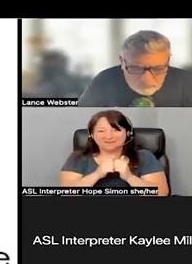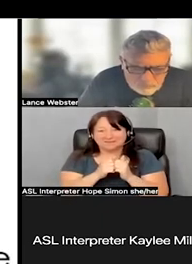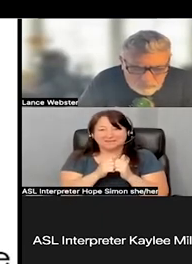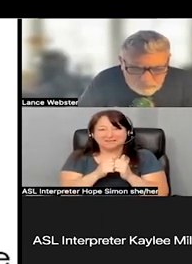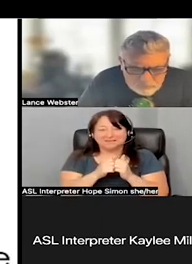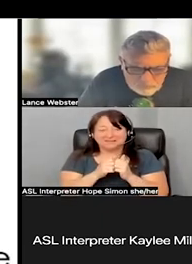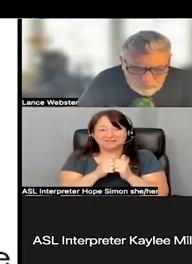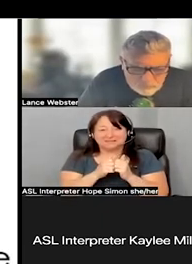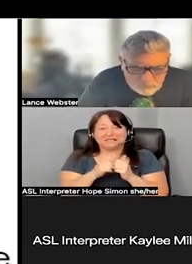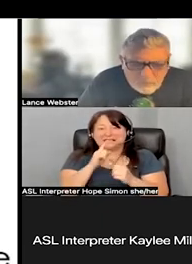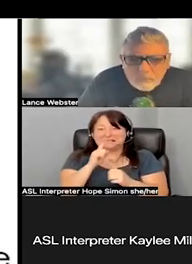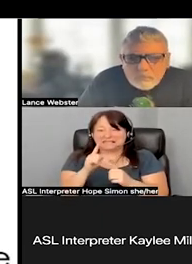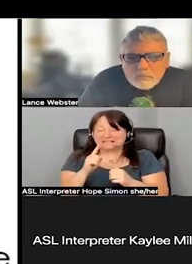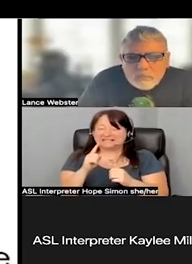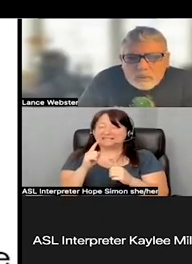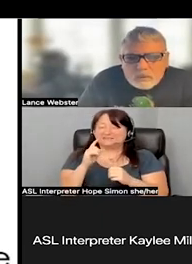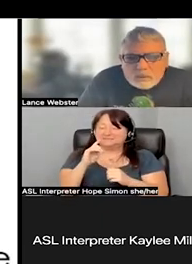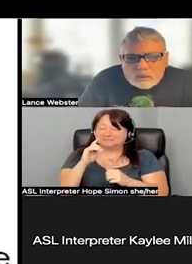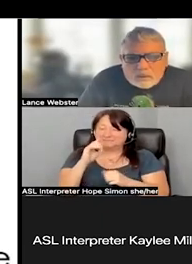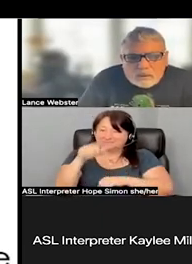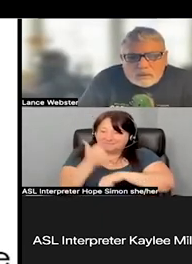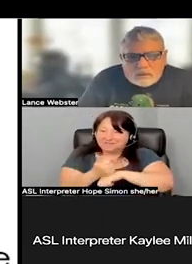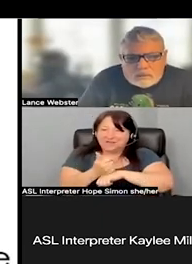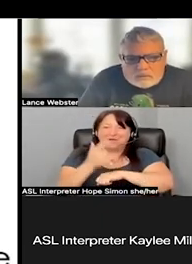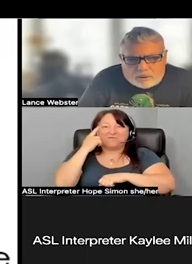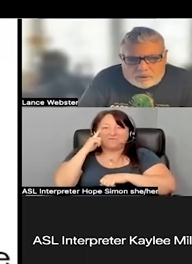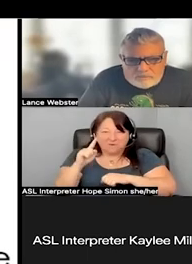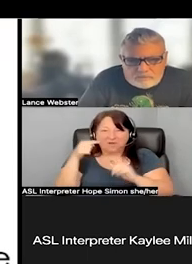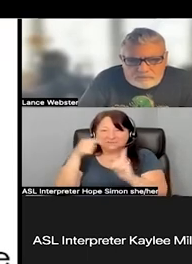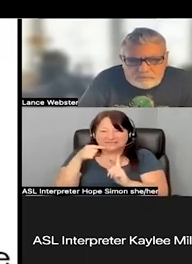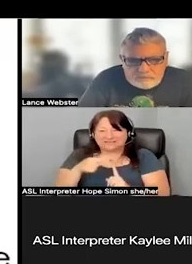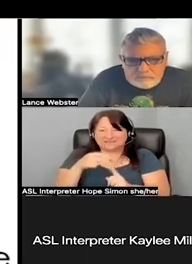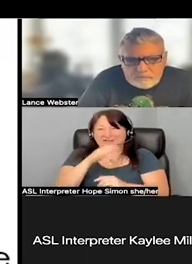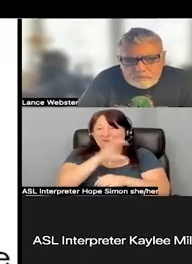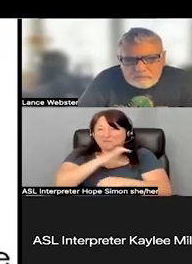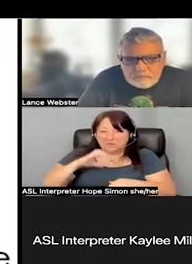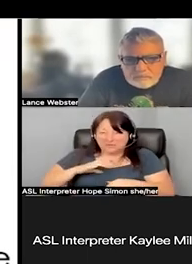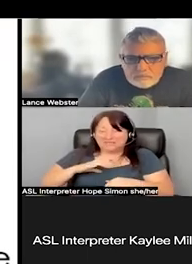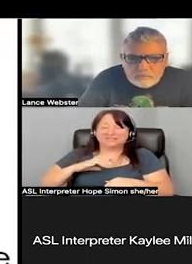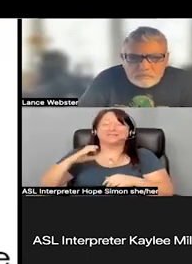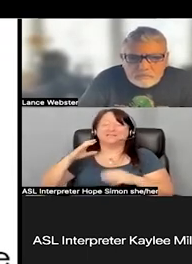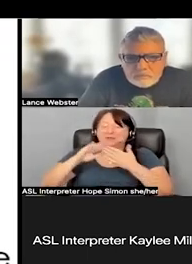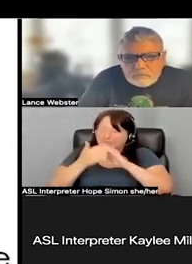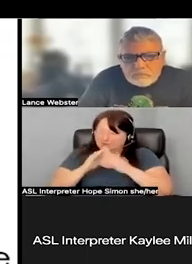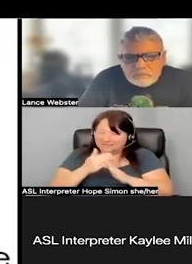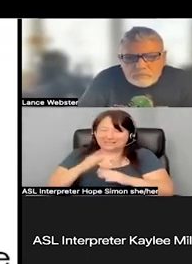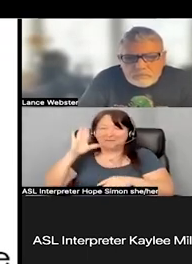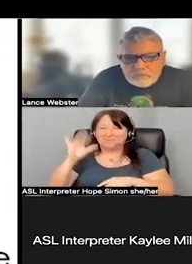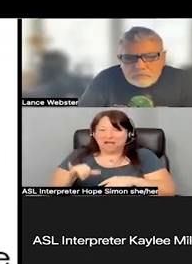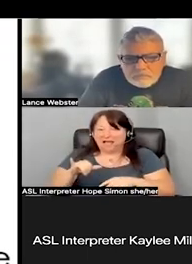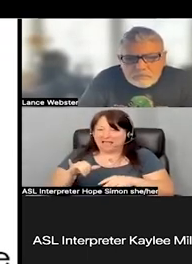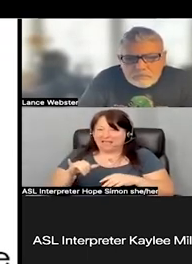designed for specific communities by members of those communities. So it's a nothing about us without us type of